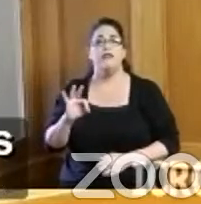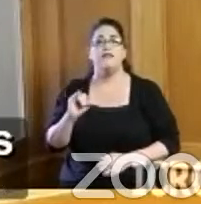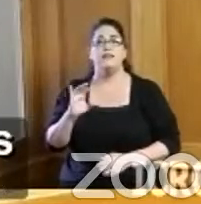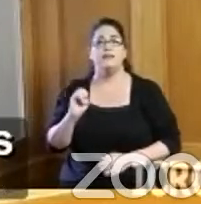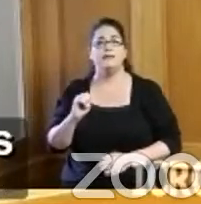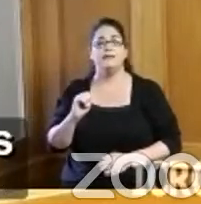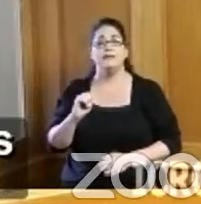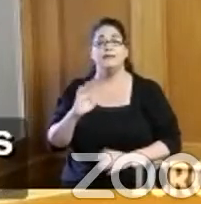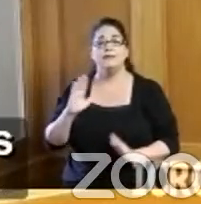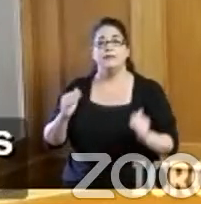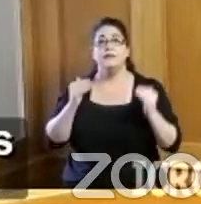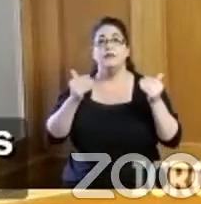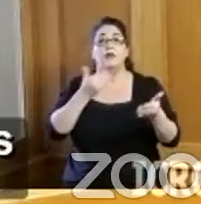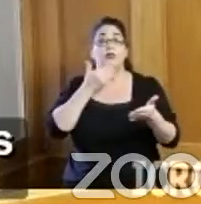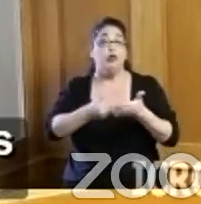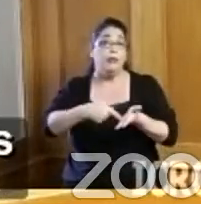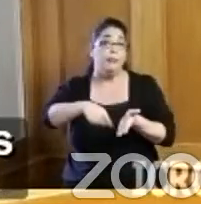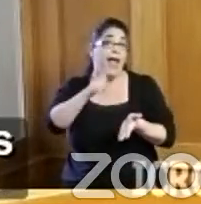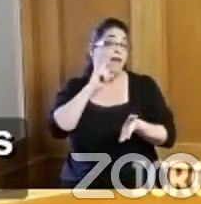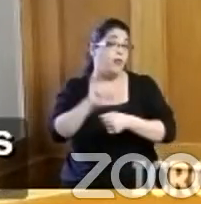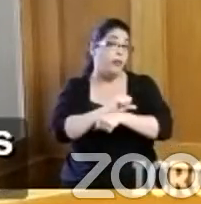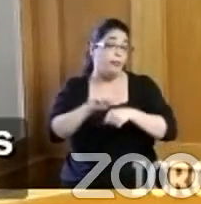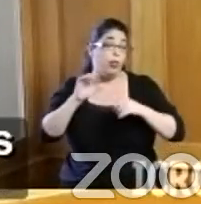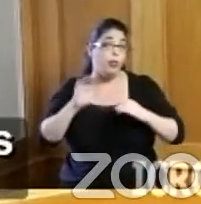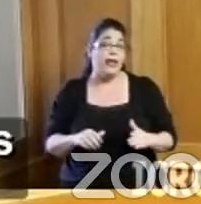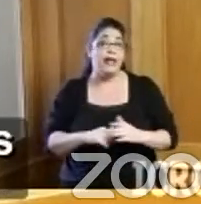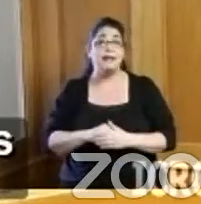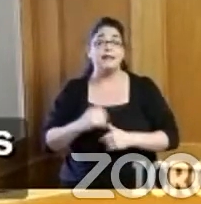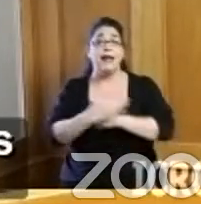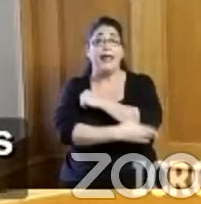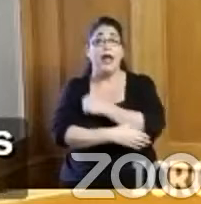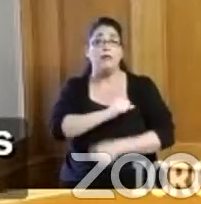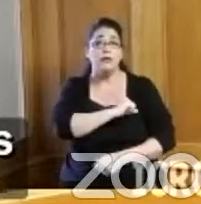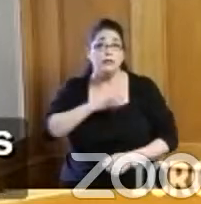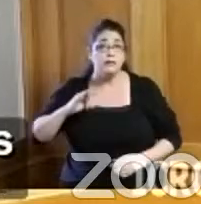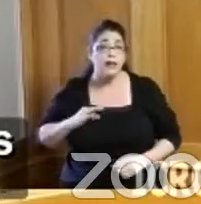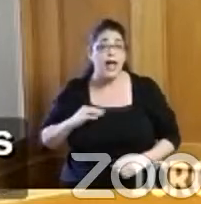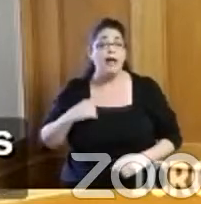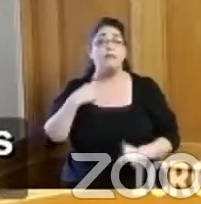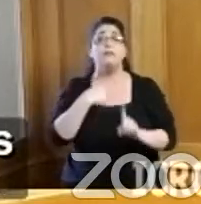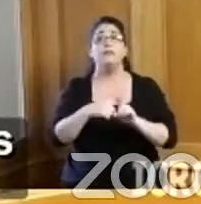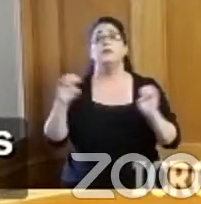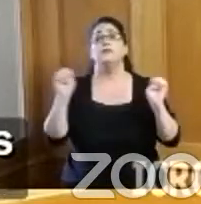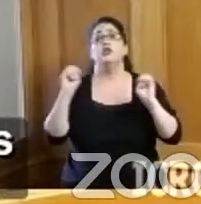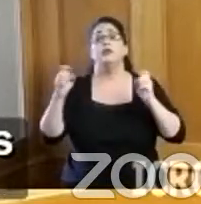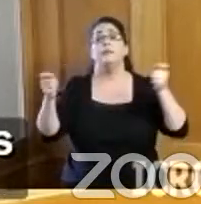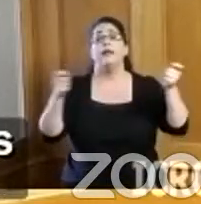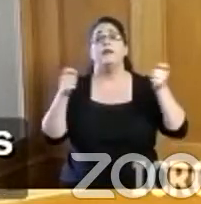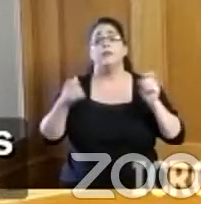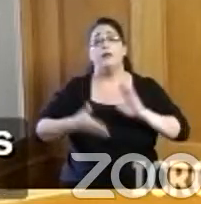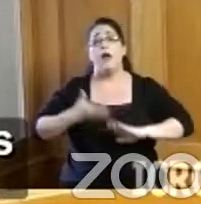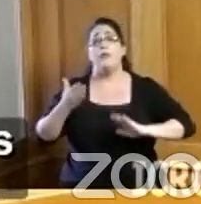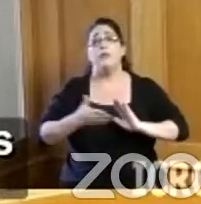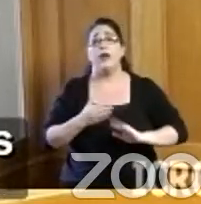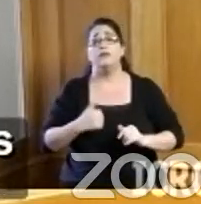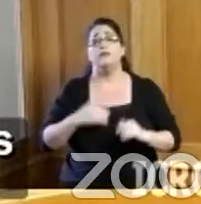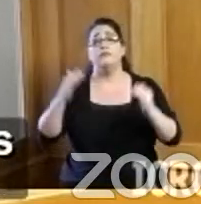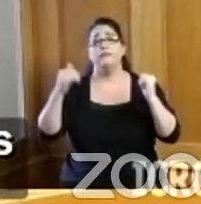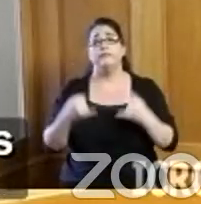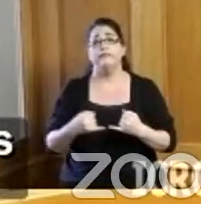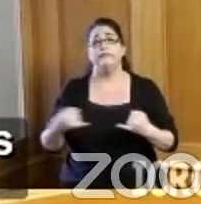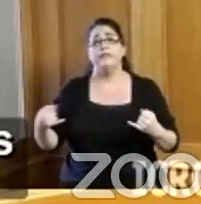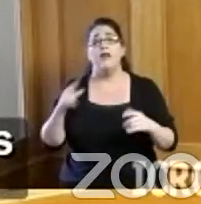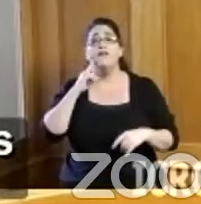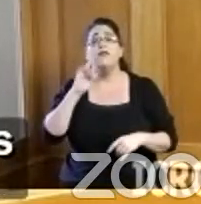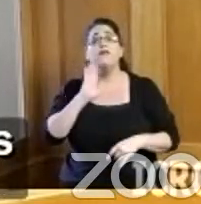Premium pay for employees, county staffing, and as well as emergency management operations. We have a category for